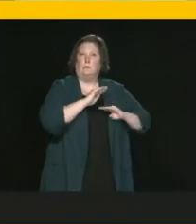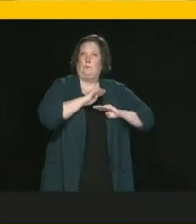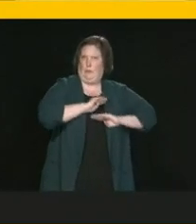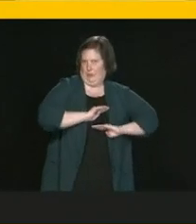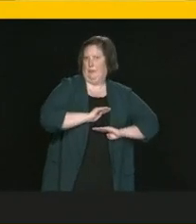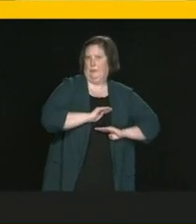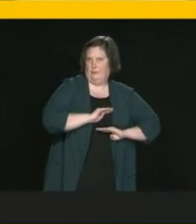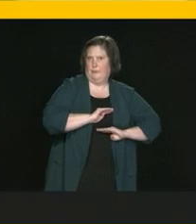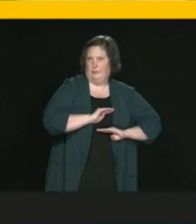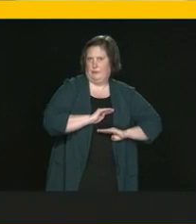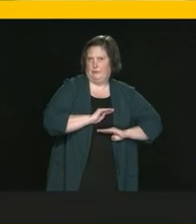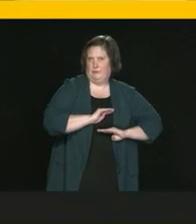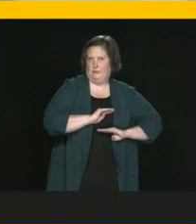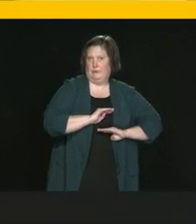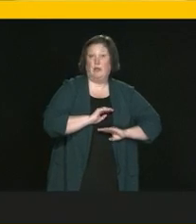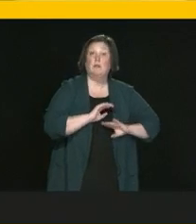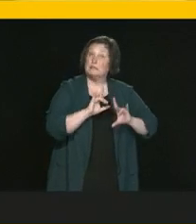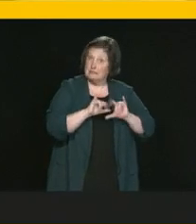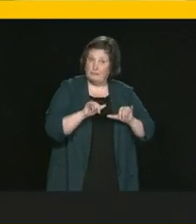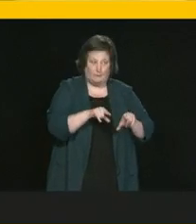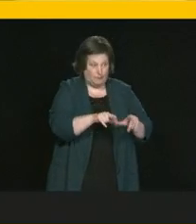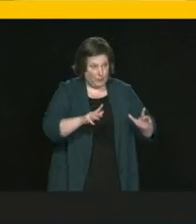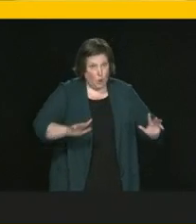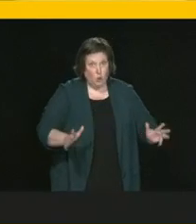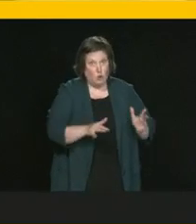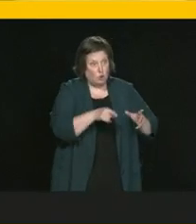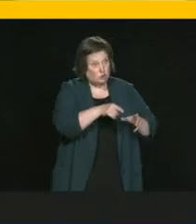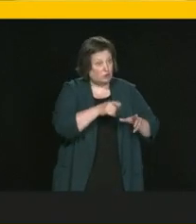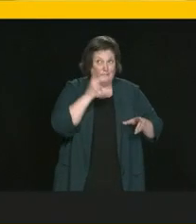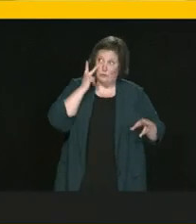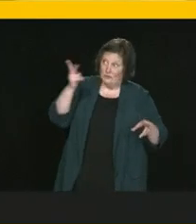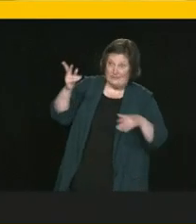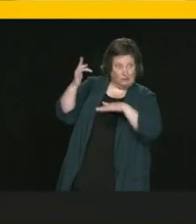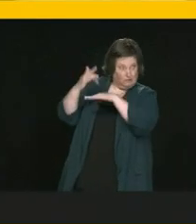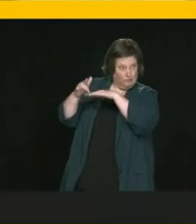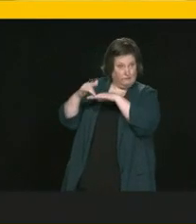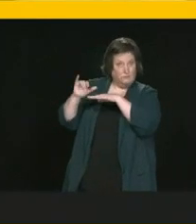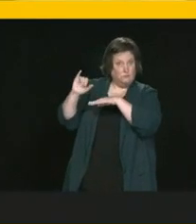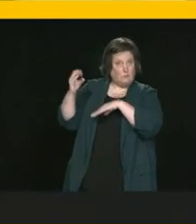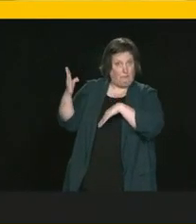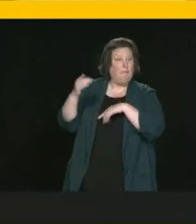and encourage them to get a job if there are jobs in their communities.